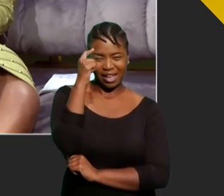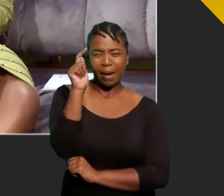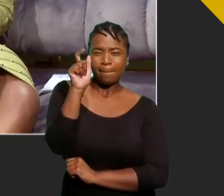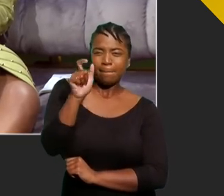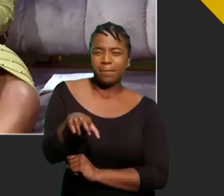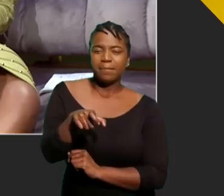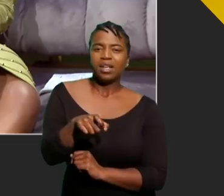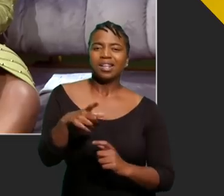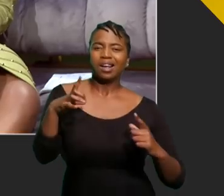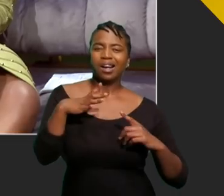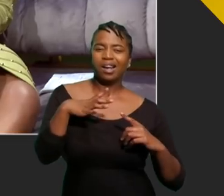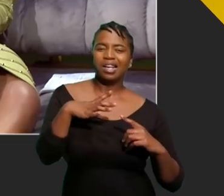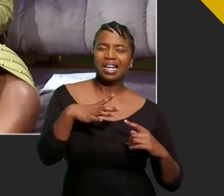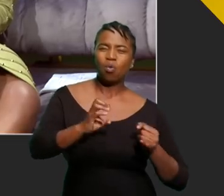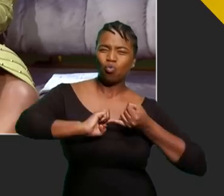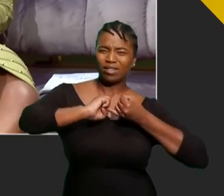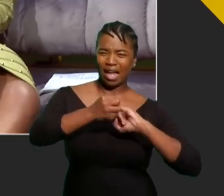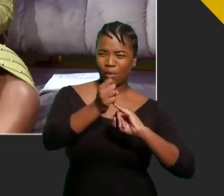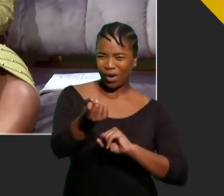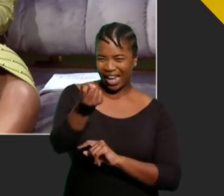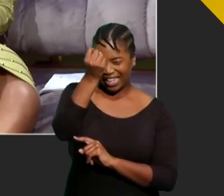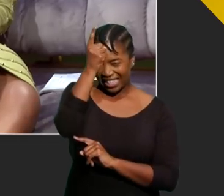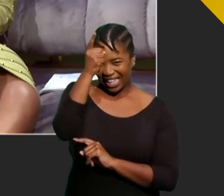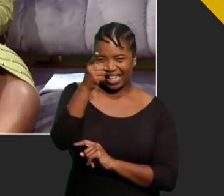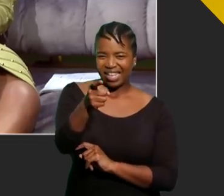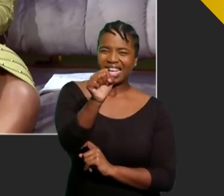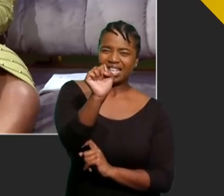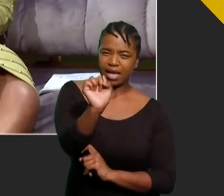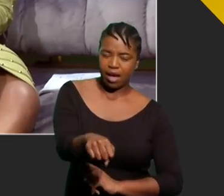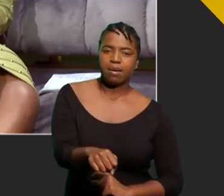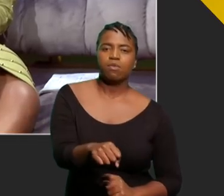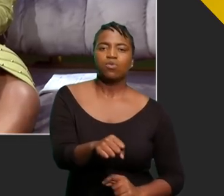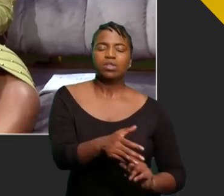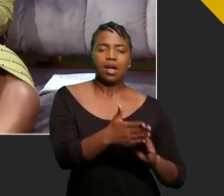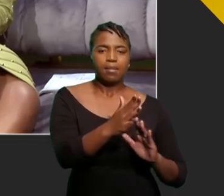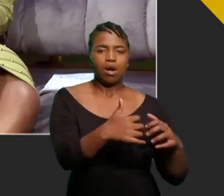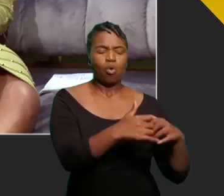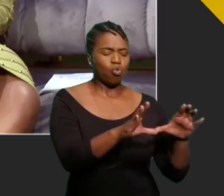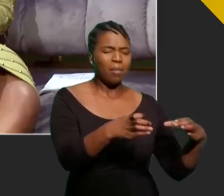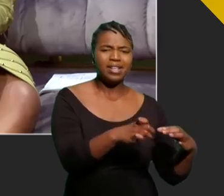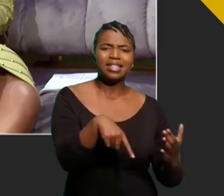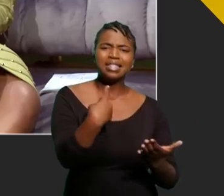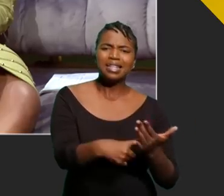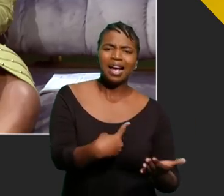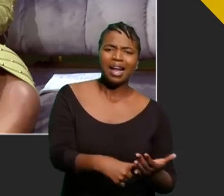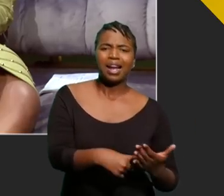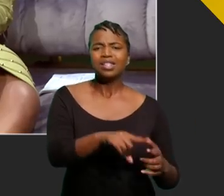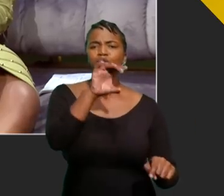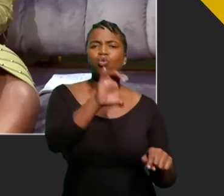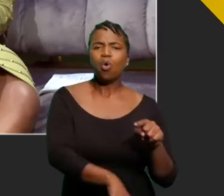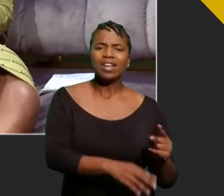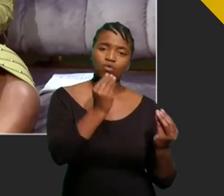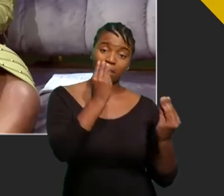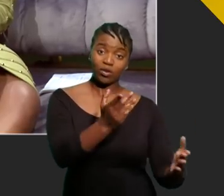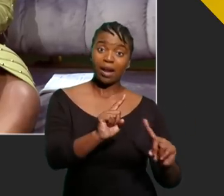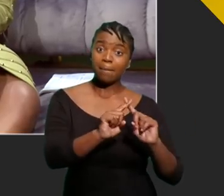this young man sitting in the township, and trying to understand Uguti. As much as we go to Amagomishin, it's Tlalipant, and we have this fact finding. And then,